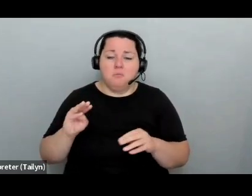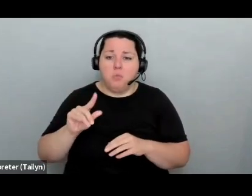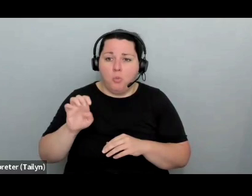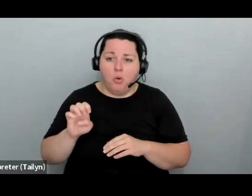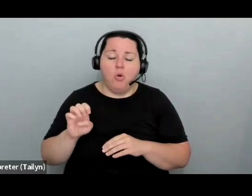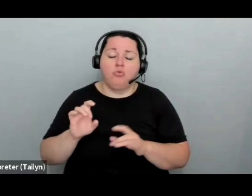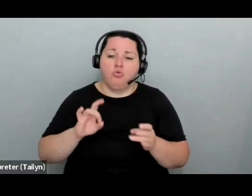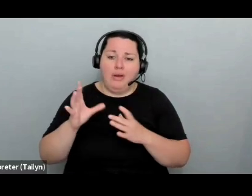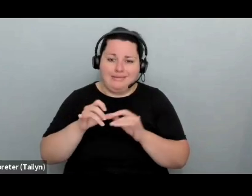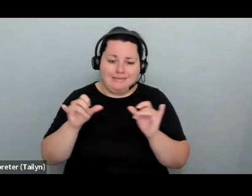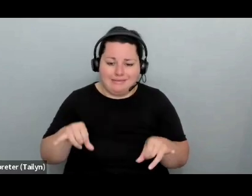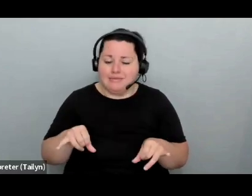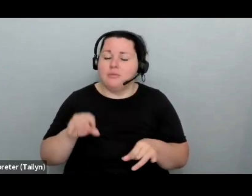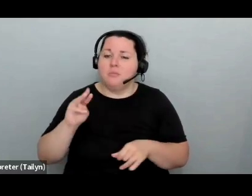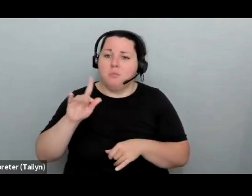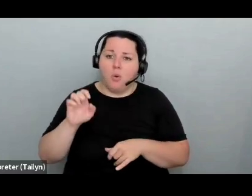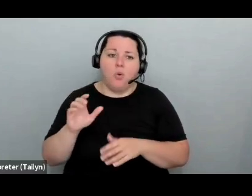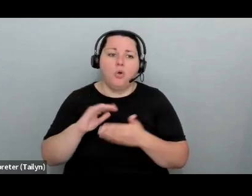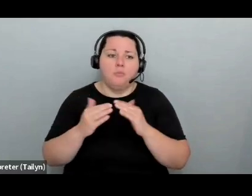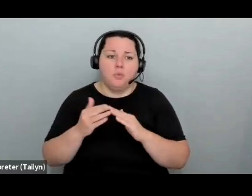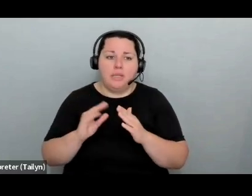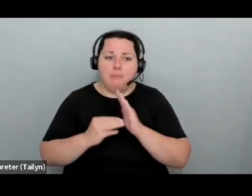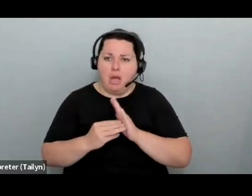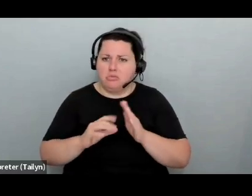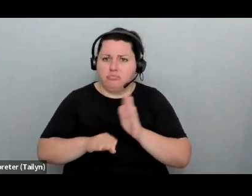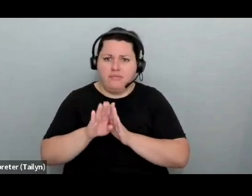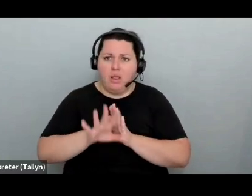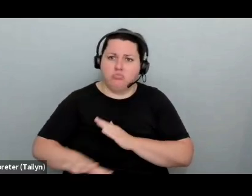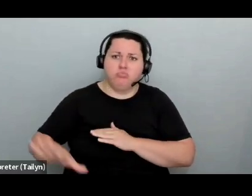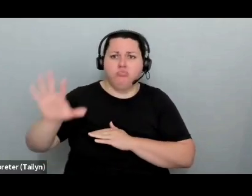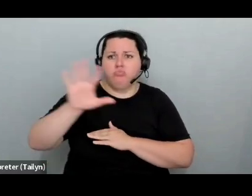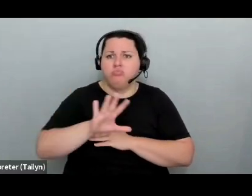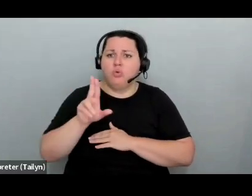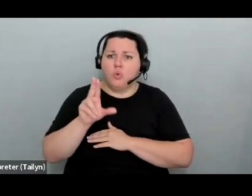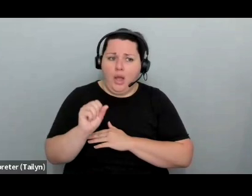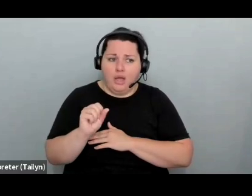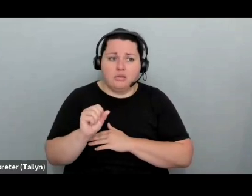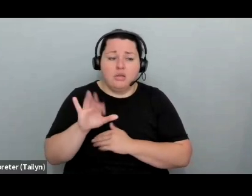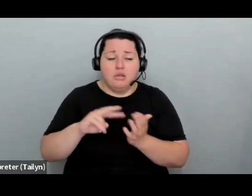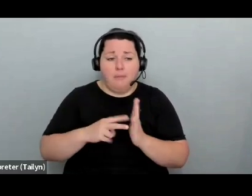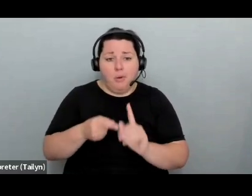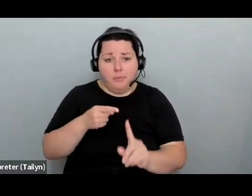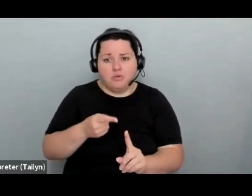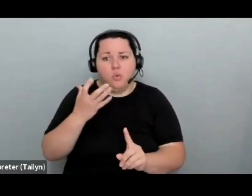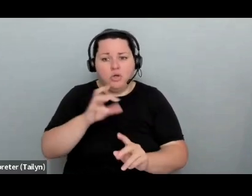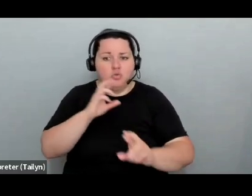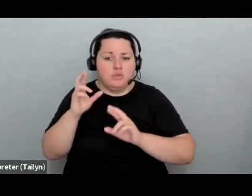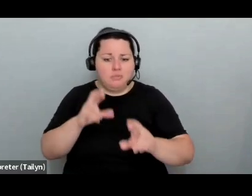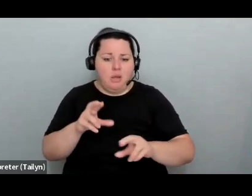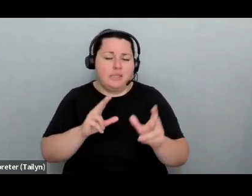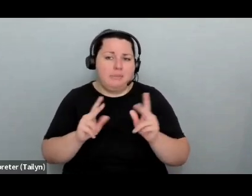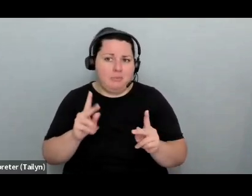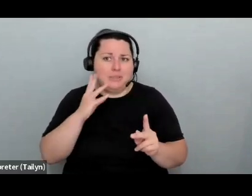system, mobile community models have been developed all over the nation for the purpose of responding to individuals in